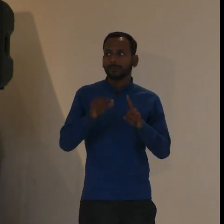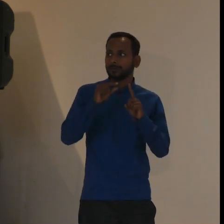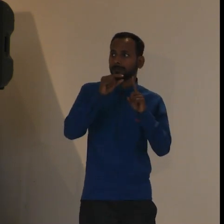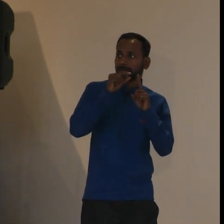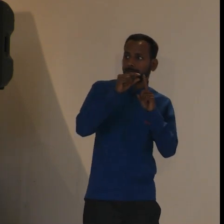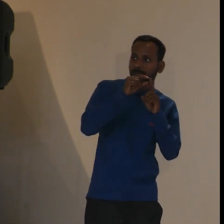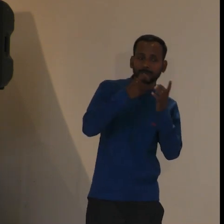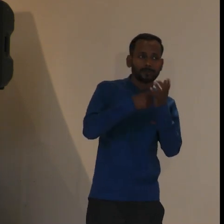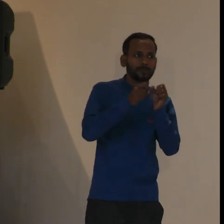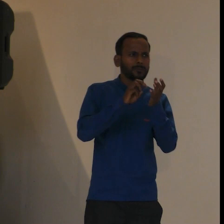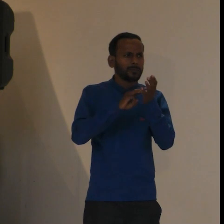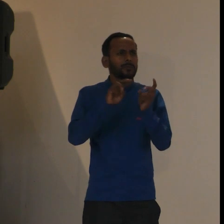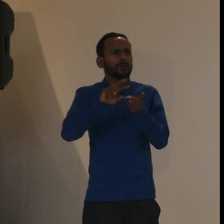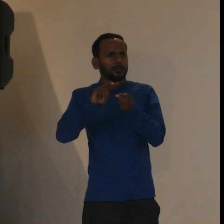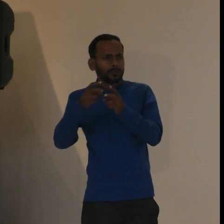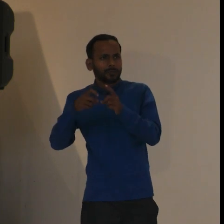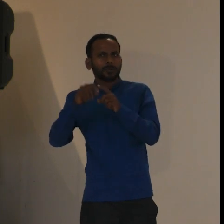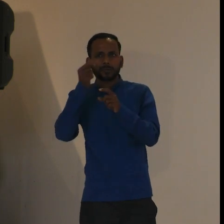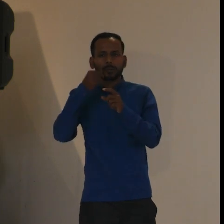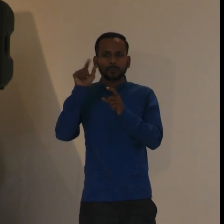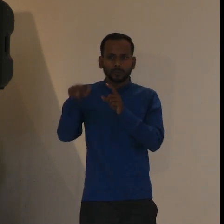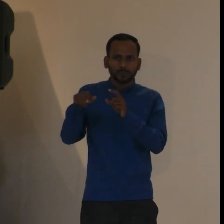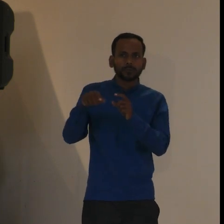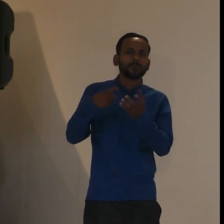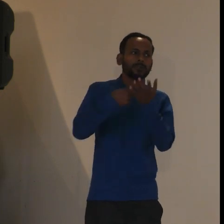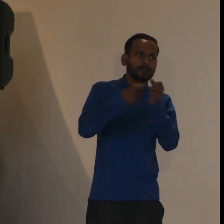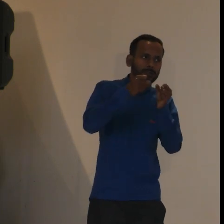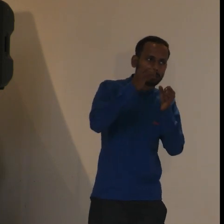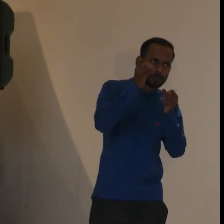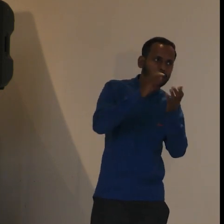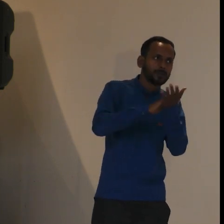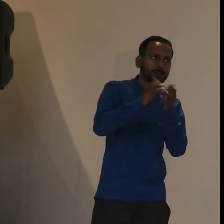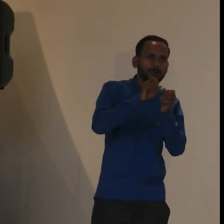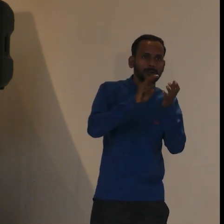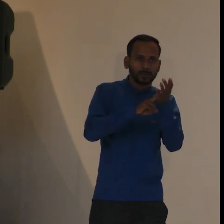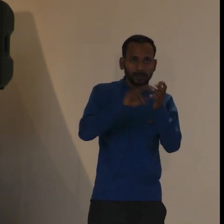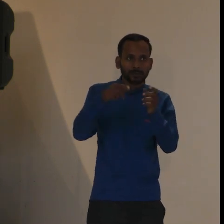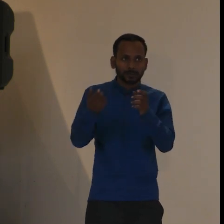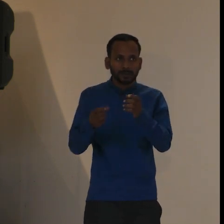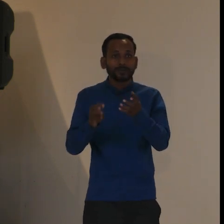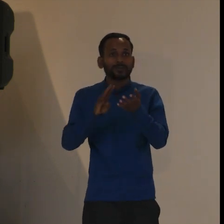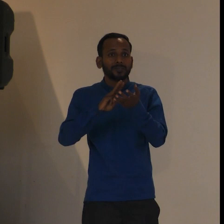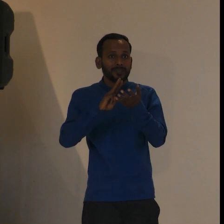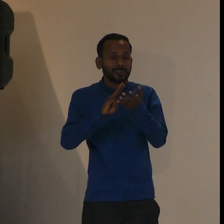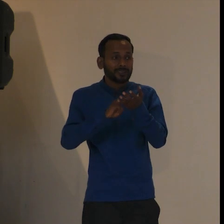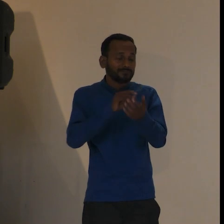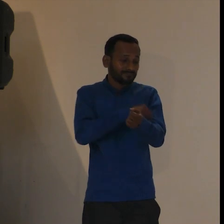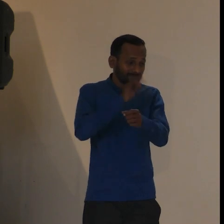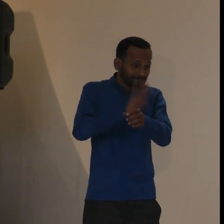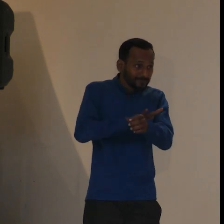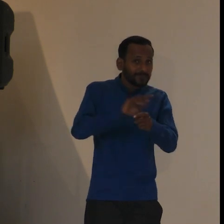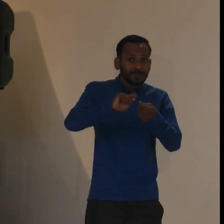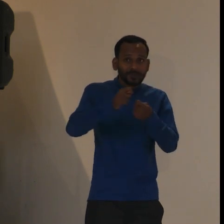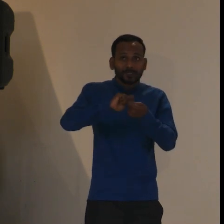on the history of Ayurveda, Rohan Deb Roy on the mosquito and malaria, Shinjini Das on the